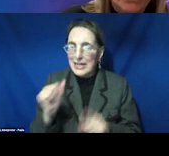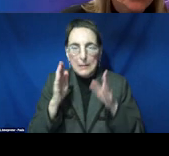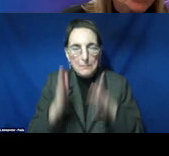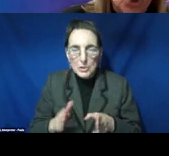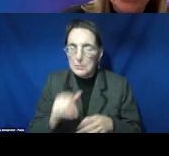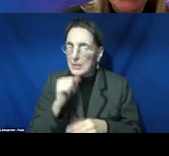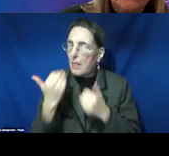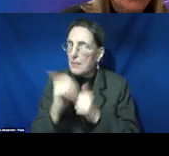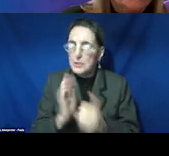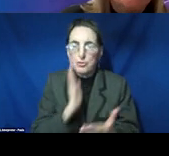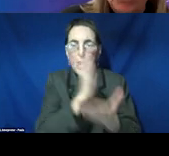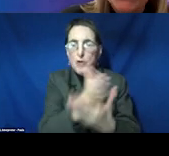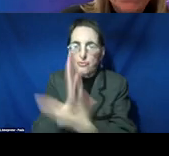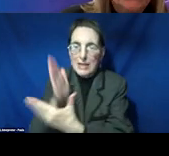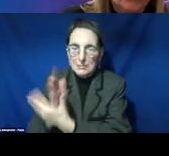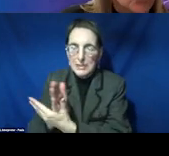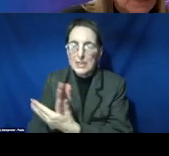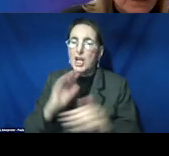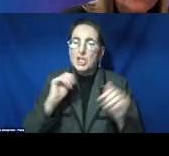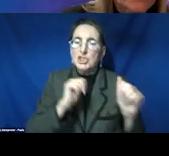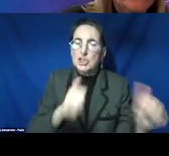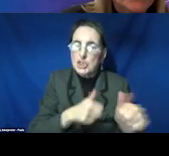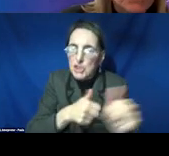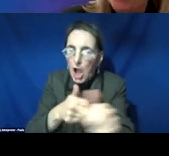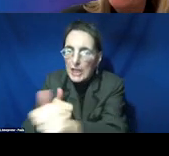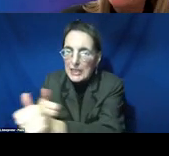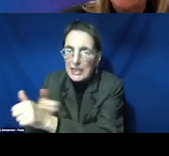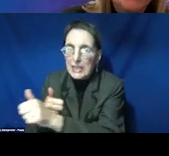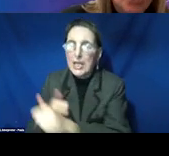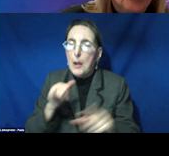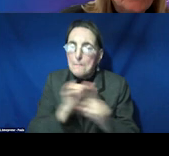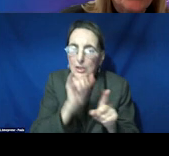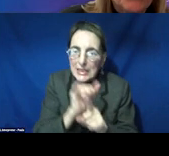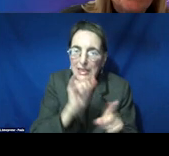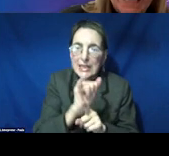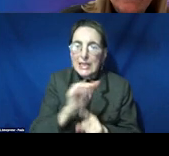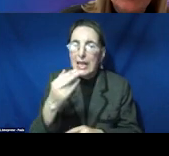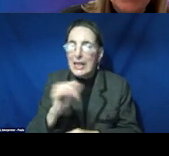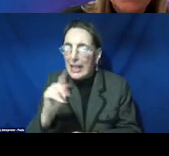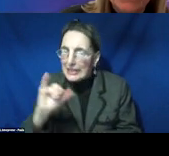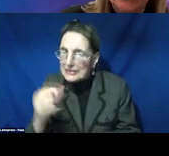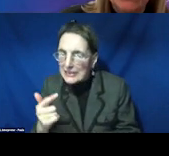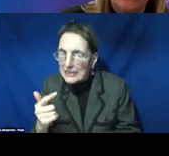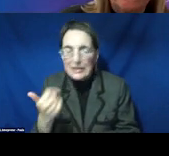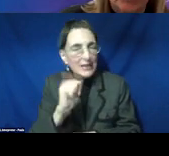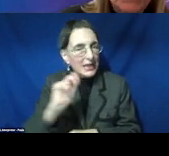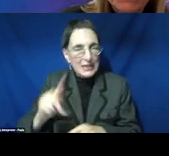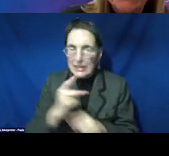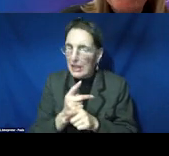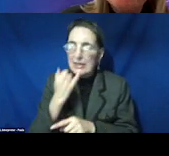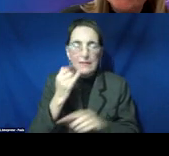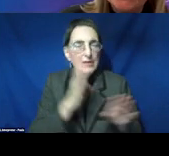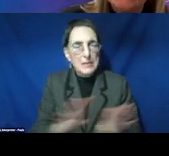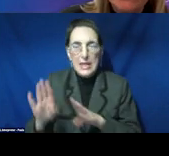harassment, stalking, bullying, or hazing of any kind, whether the behavior is carried out